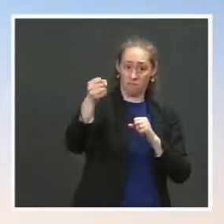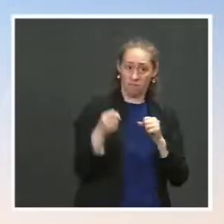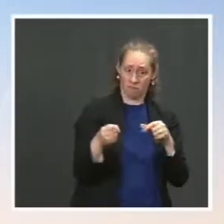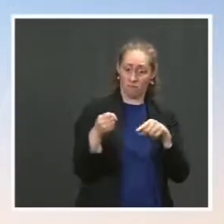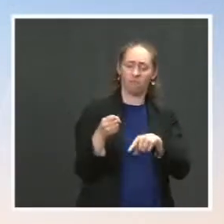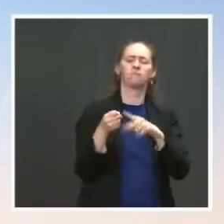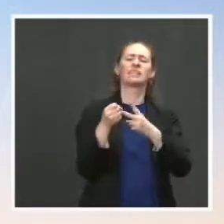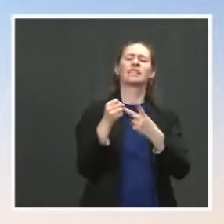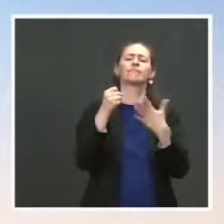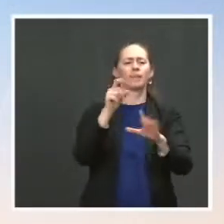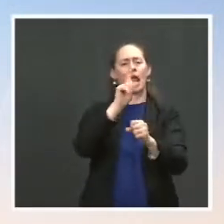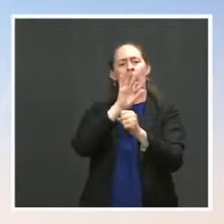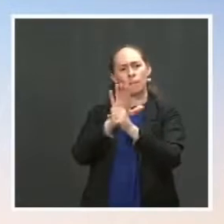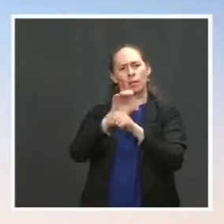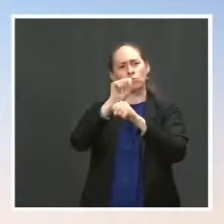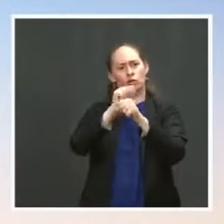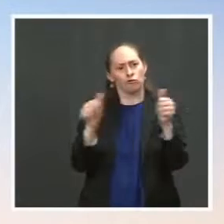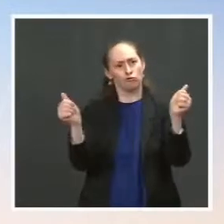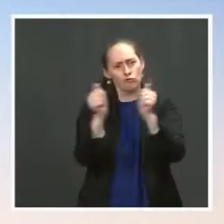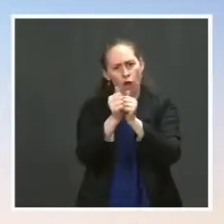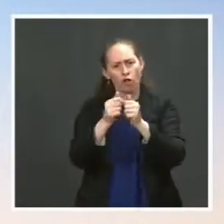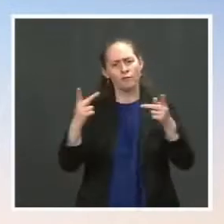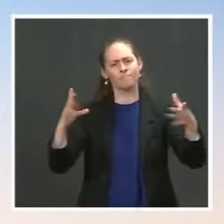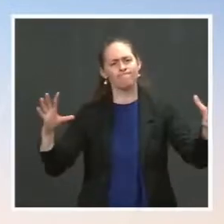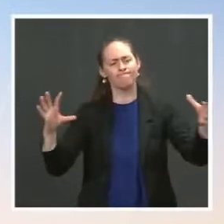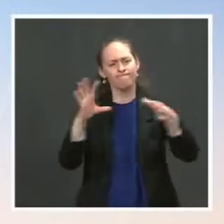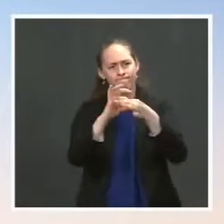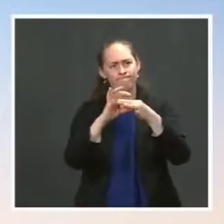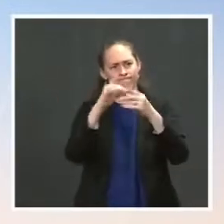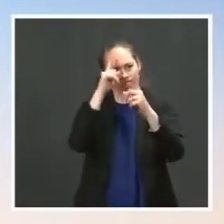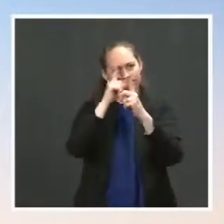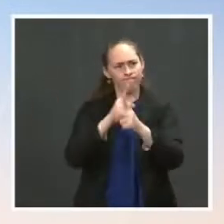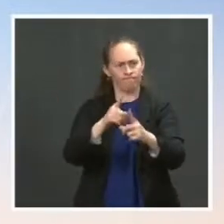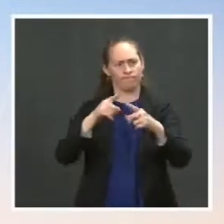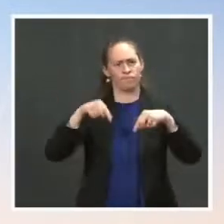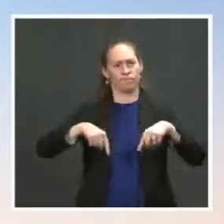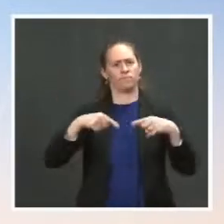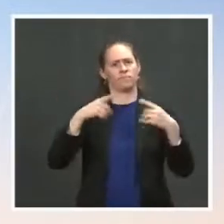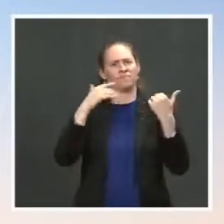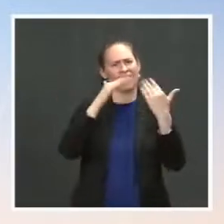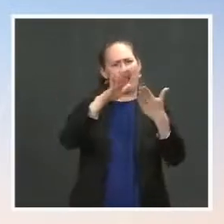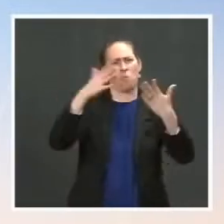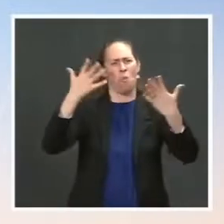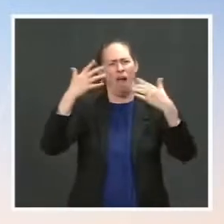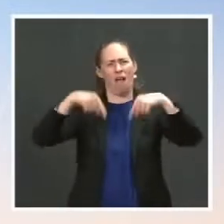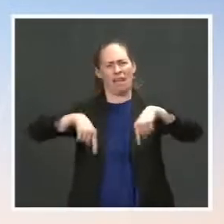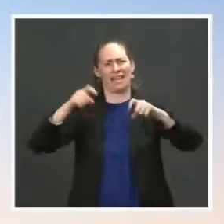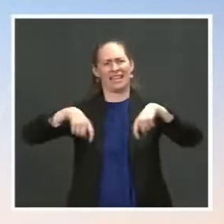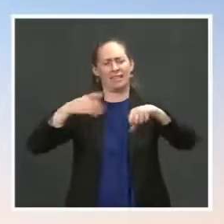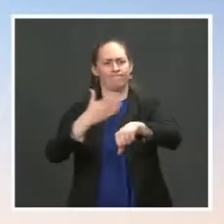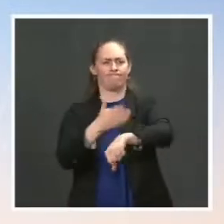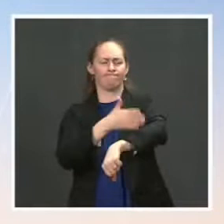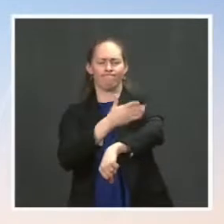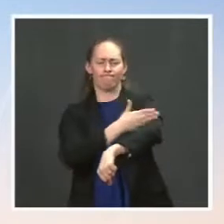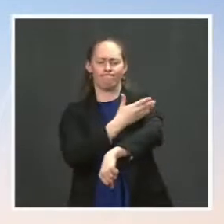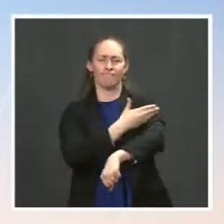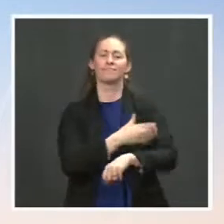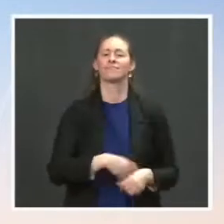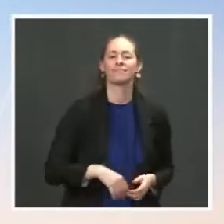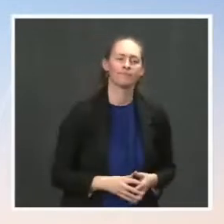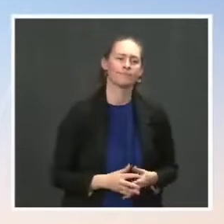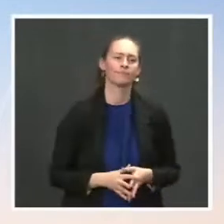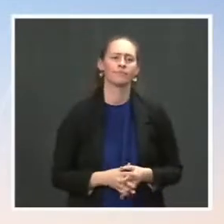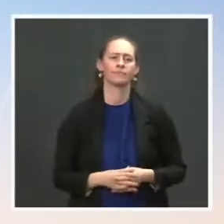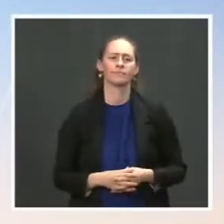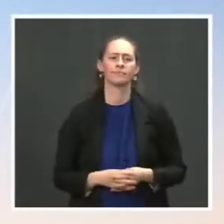parties, to working together to address the crises our country is facing. Go ahead, Peter. Thank you very much. To follow up on